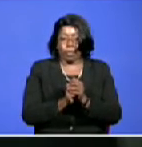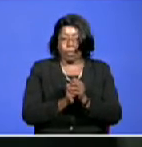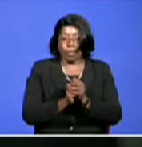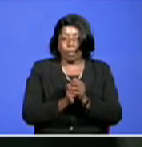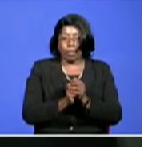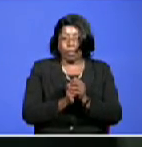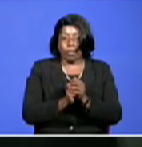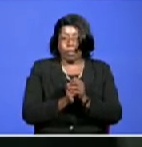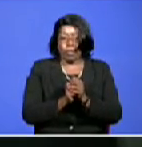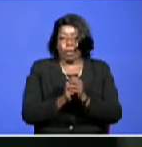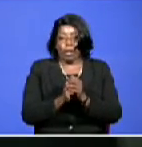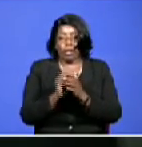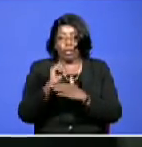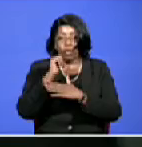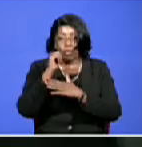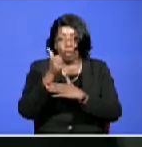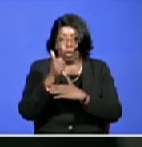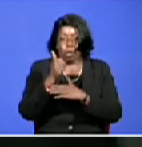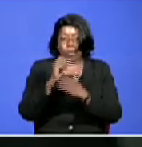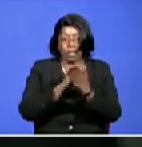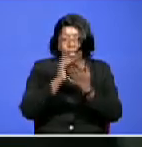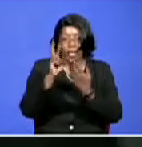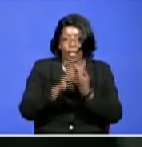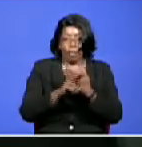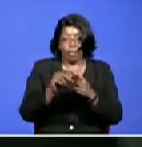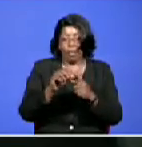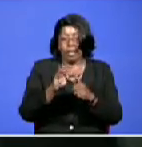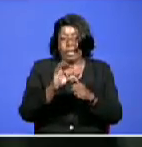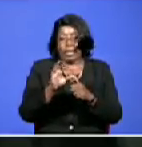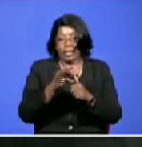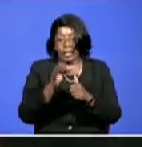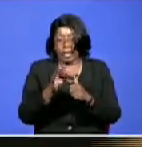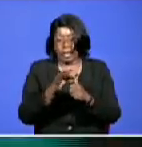will resume tomorrow, Monday, September 9th. Back to you, Altavis. Thank you so much, Crystal.